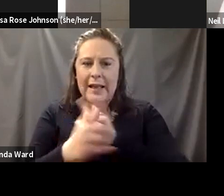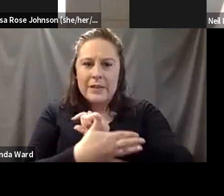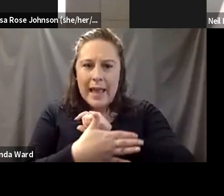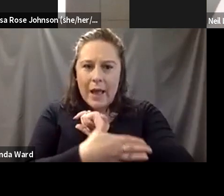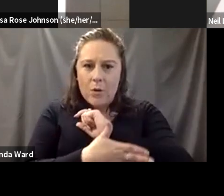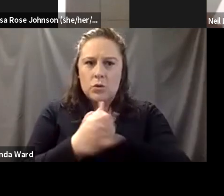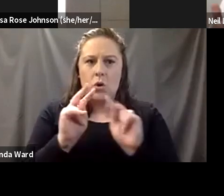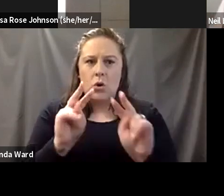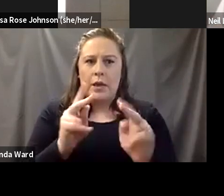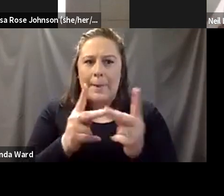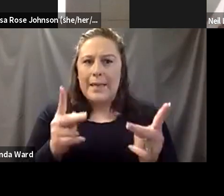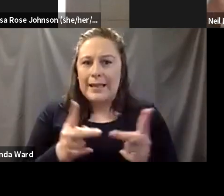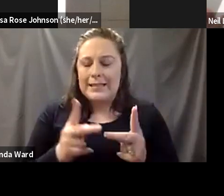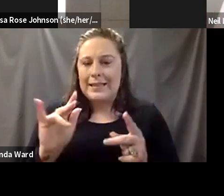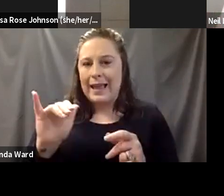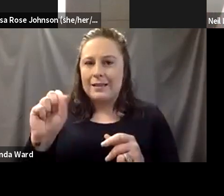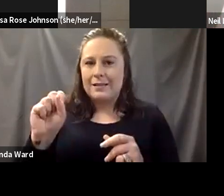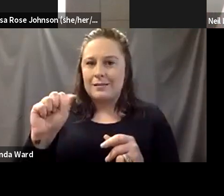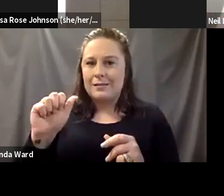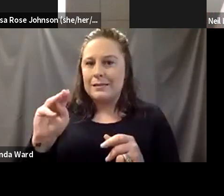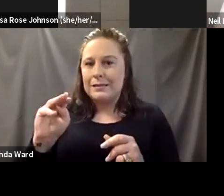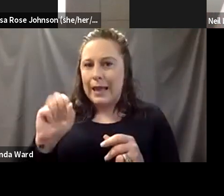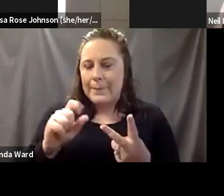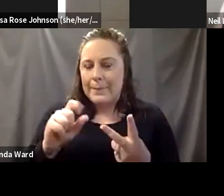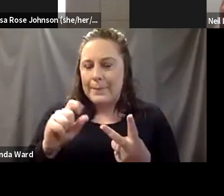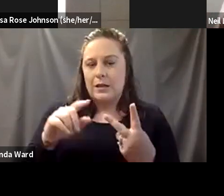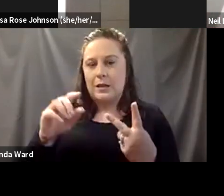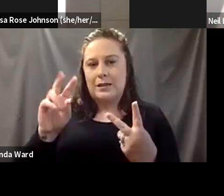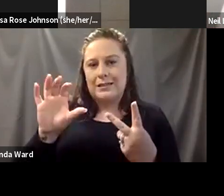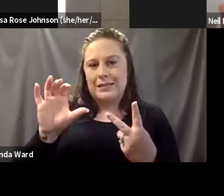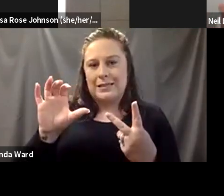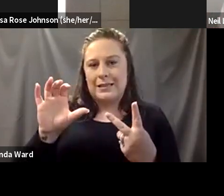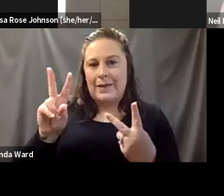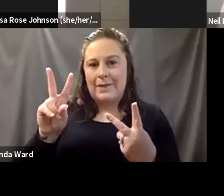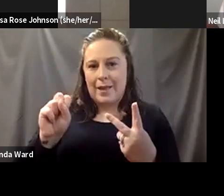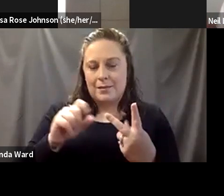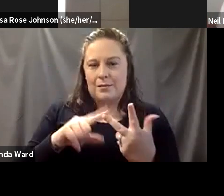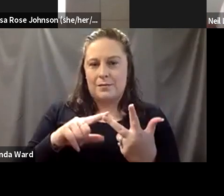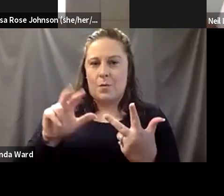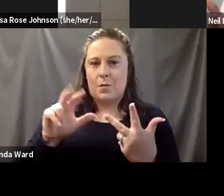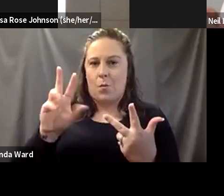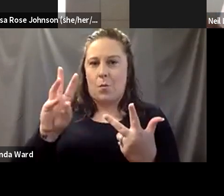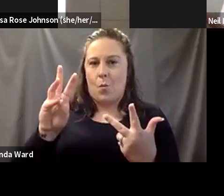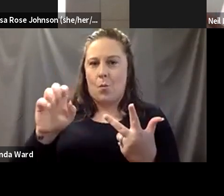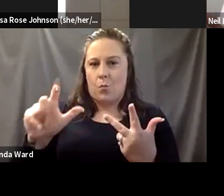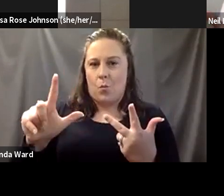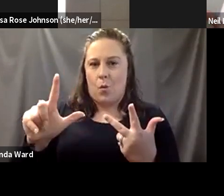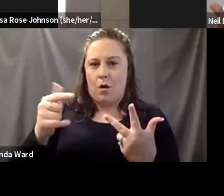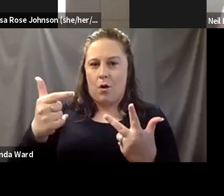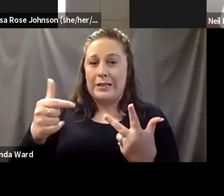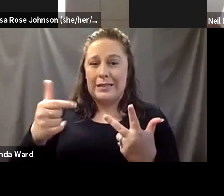able to look at places like Sam's and CVS and Walgreens. And some folks don't have access to that level